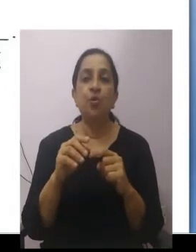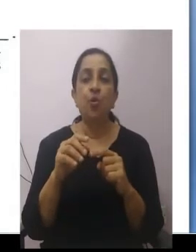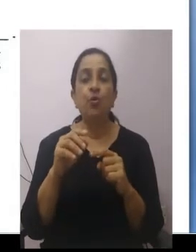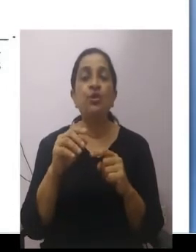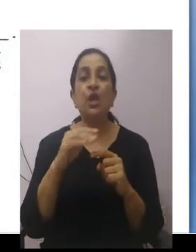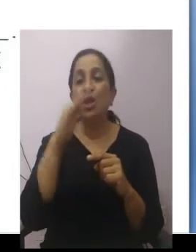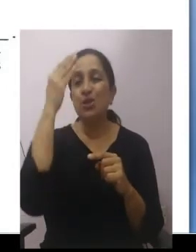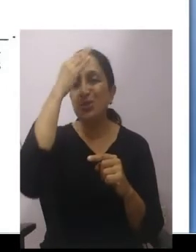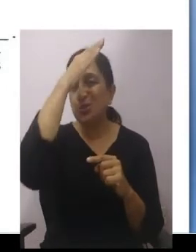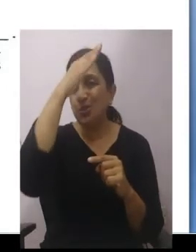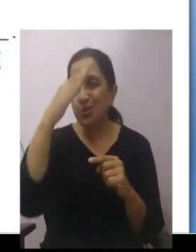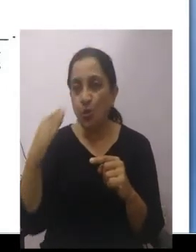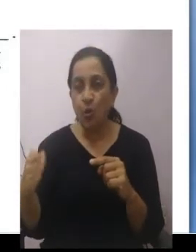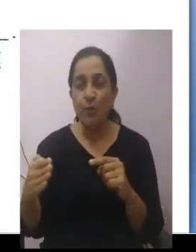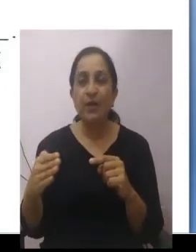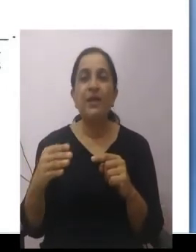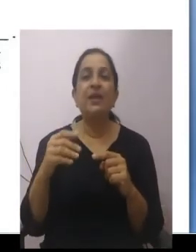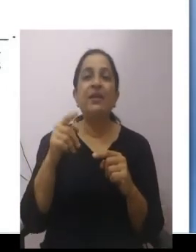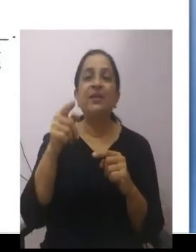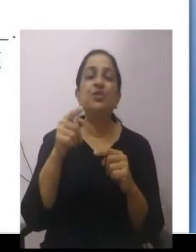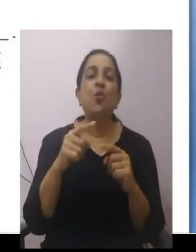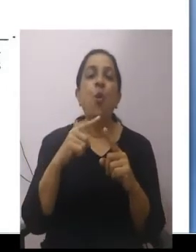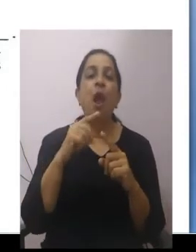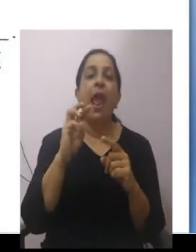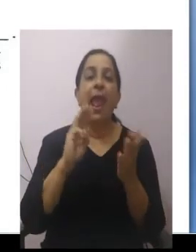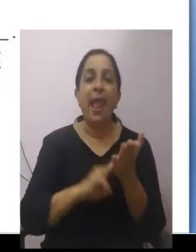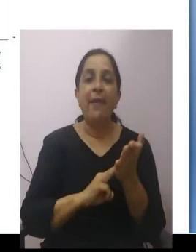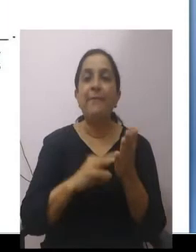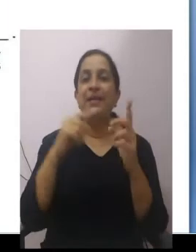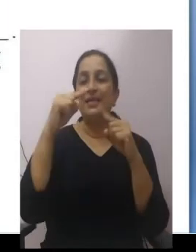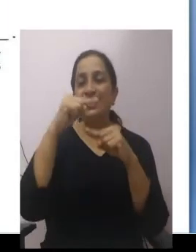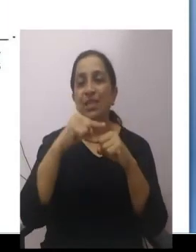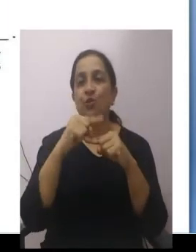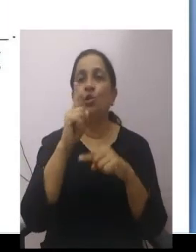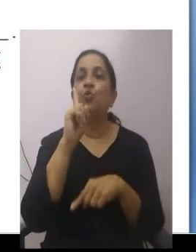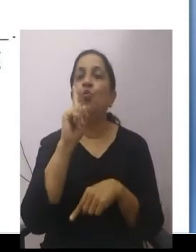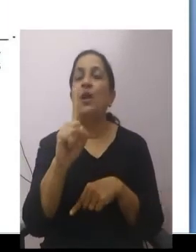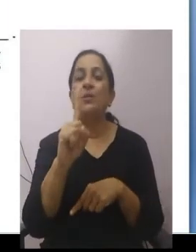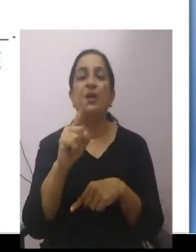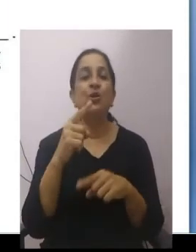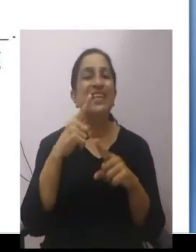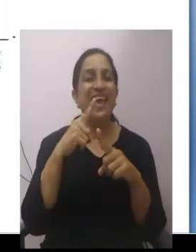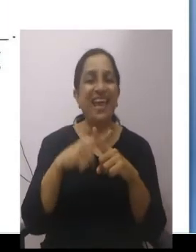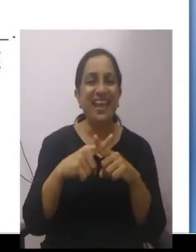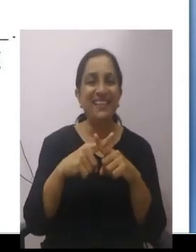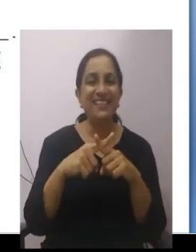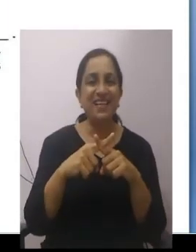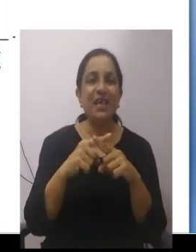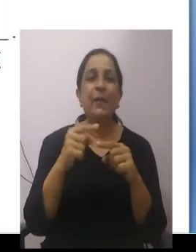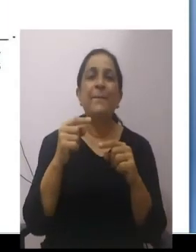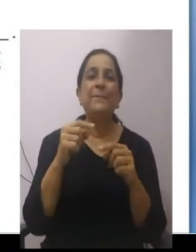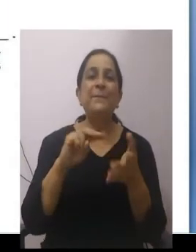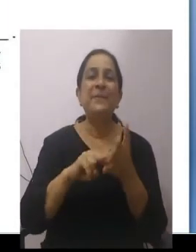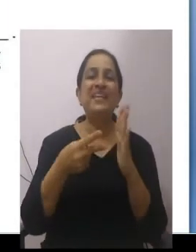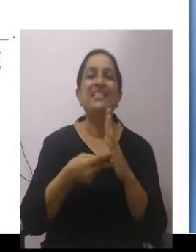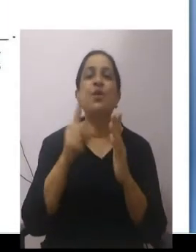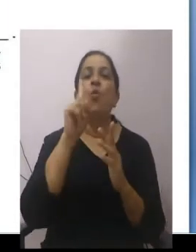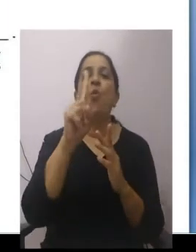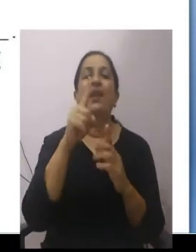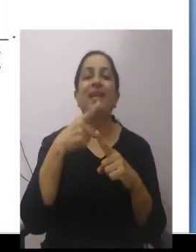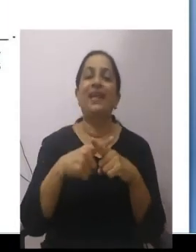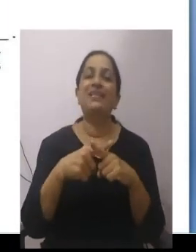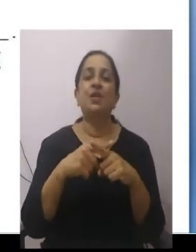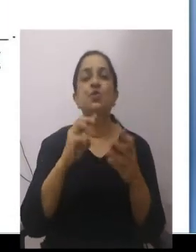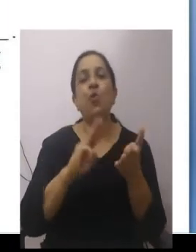plus c here, compare, then m will be is equal to 1 here, right? So this is the answer.